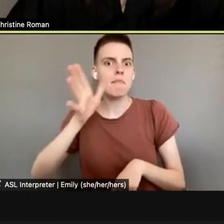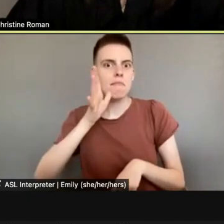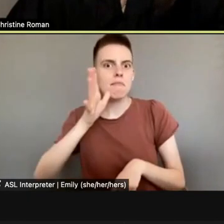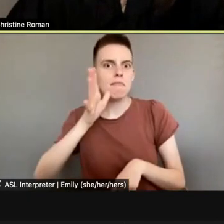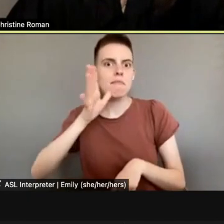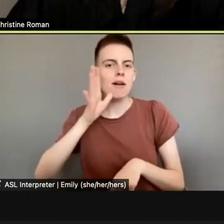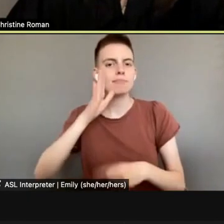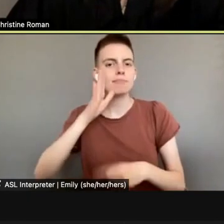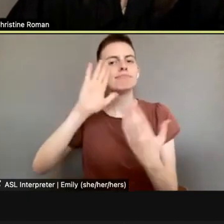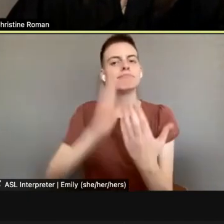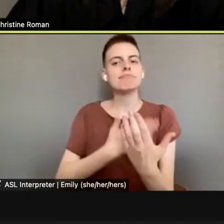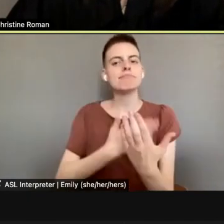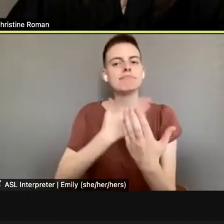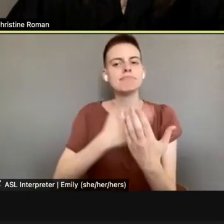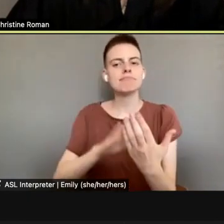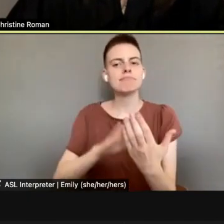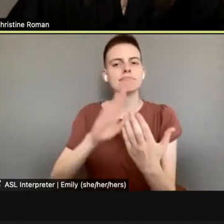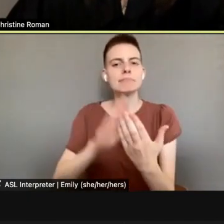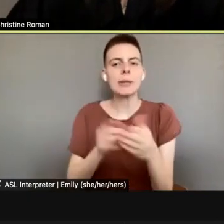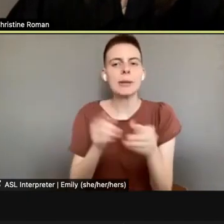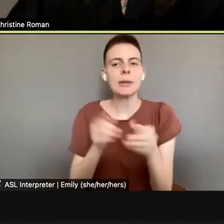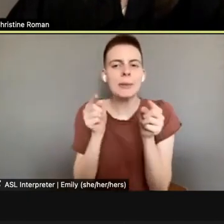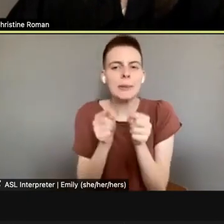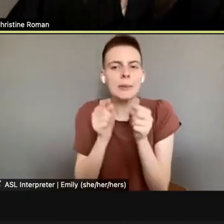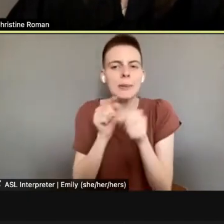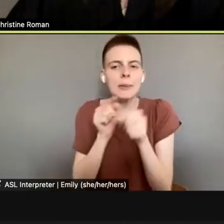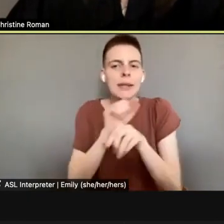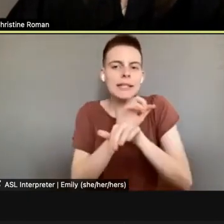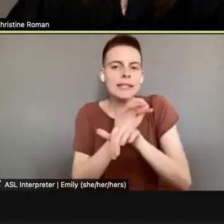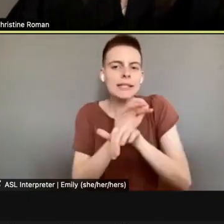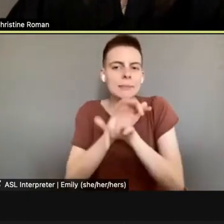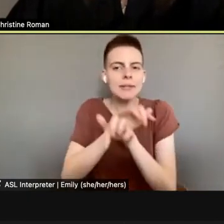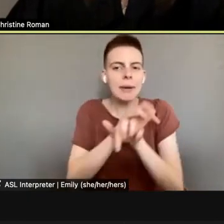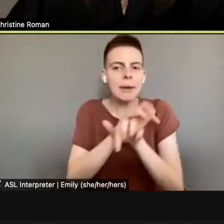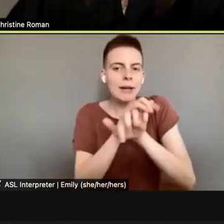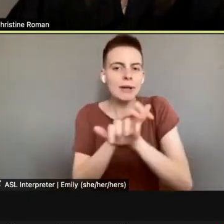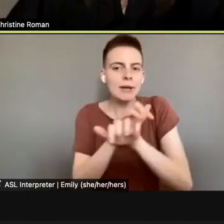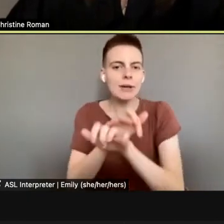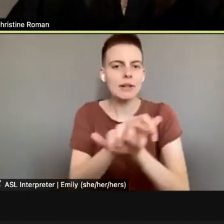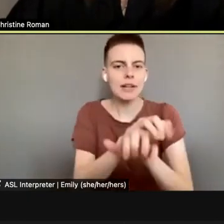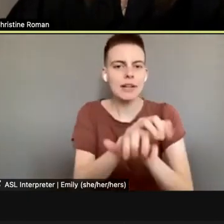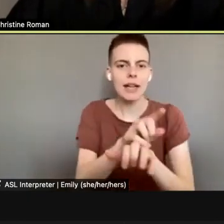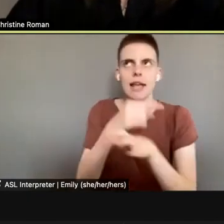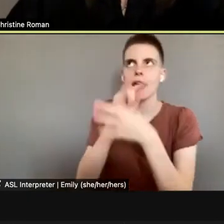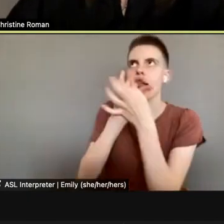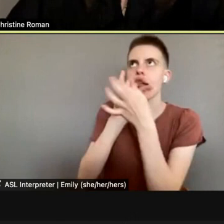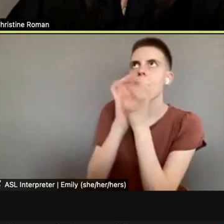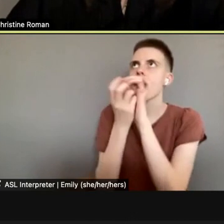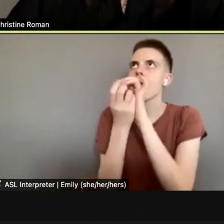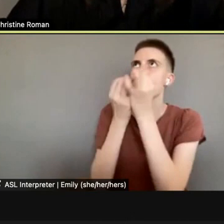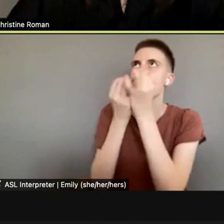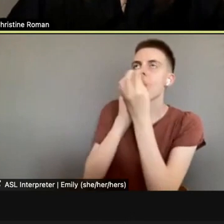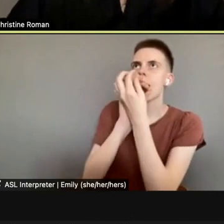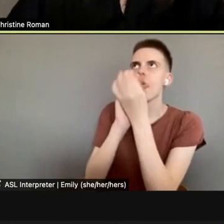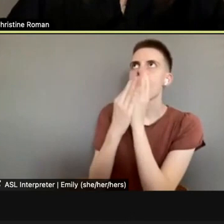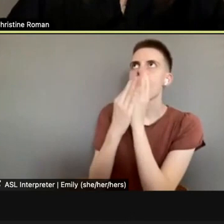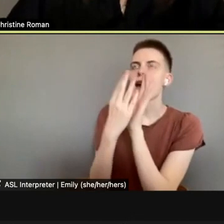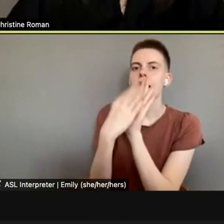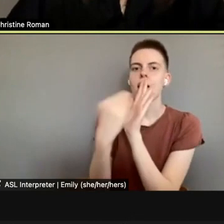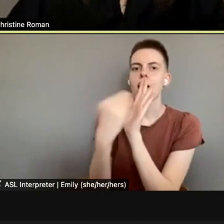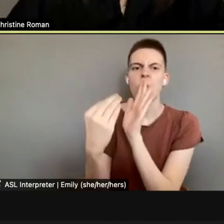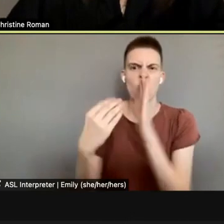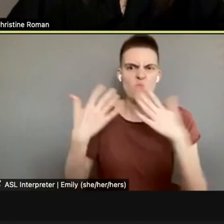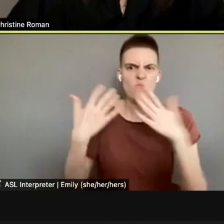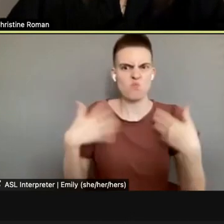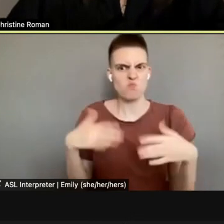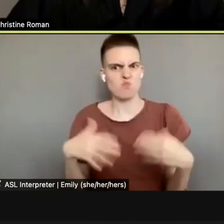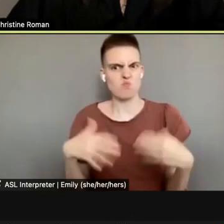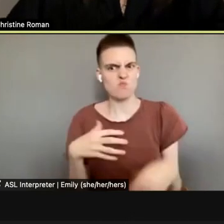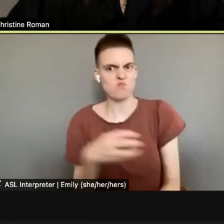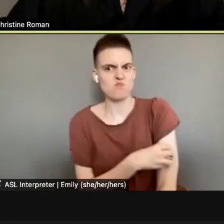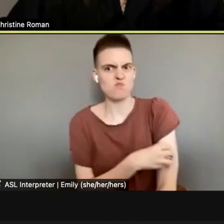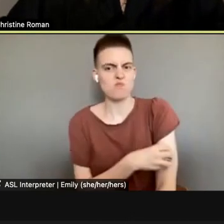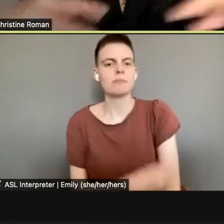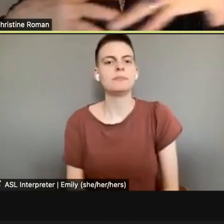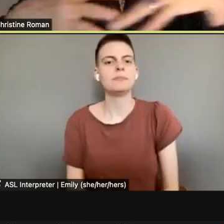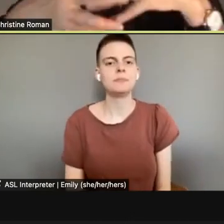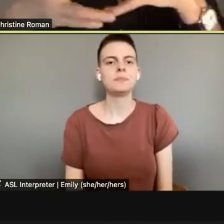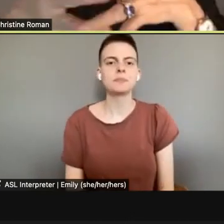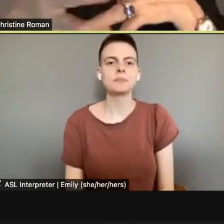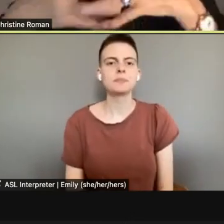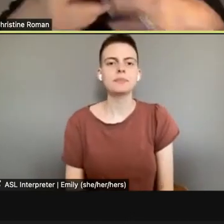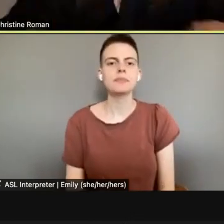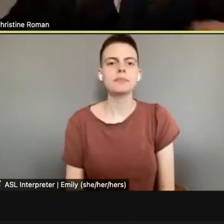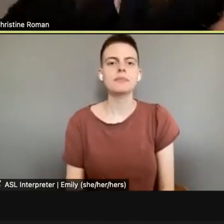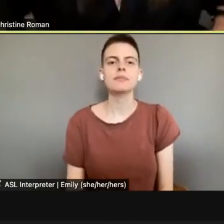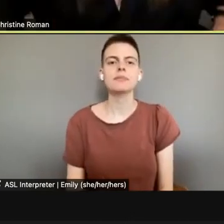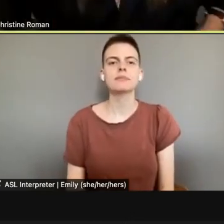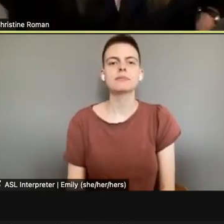and he attempted to imitate it in some way. That's a very big deal. So imitation examples. So